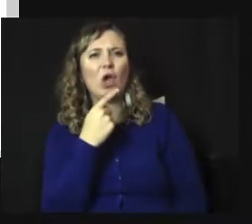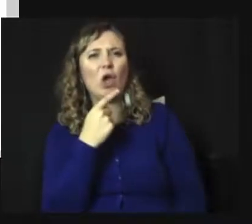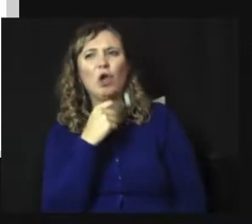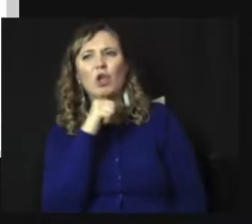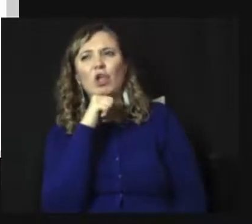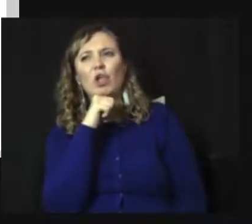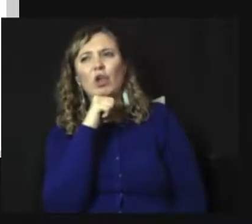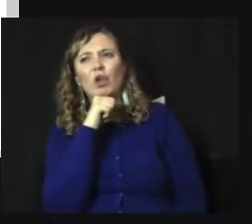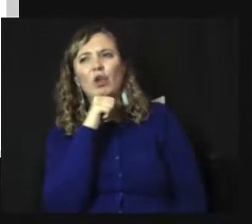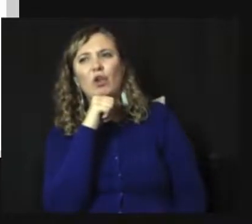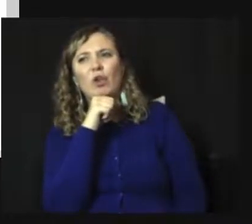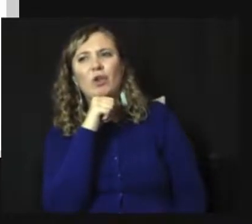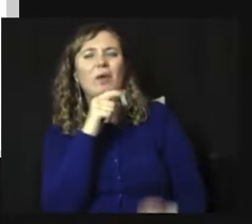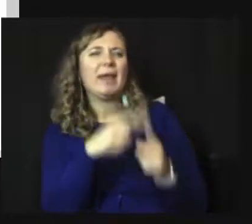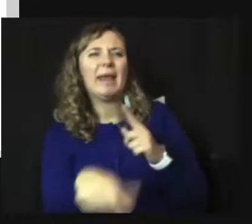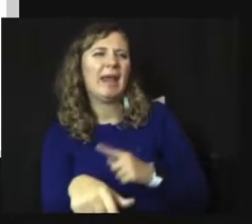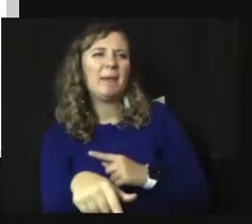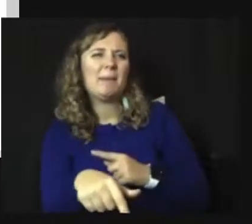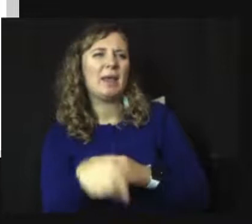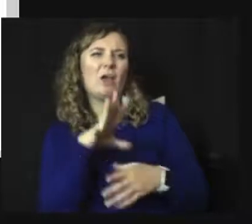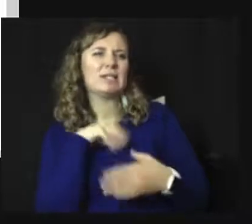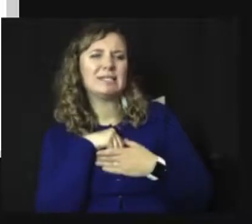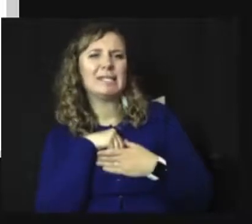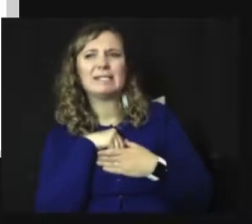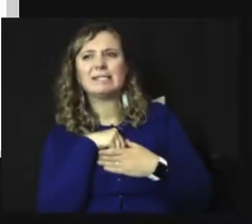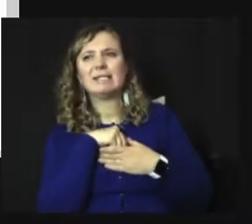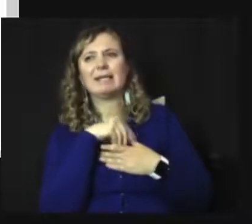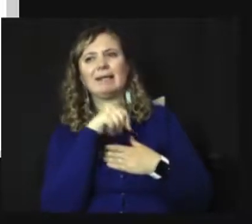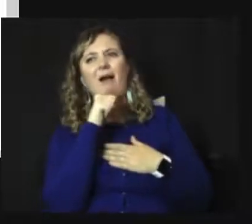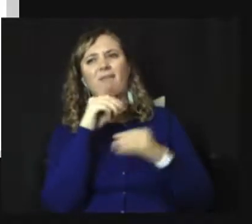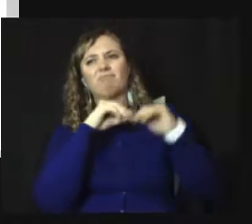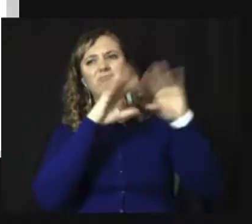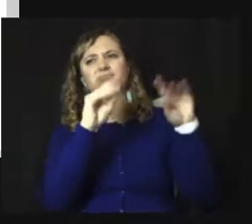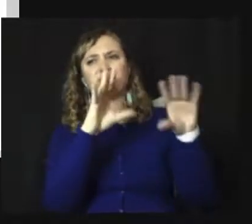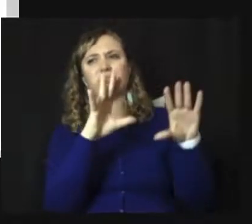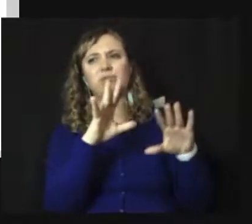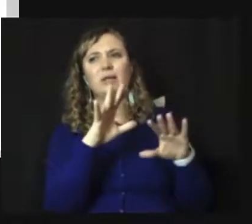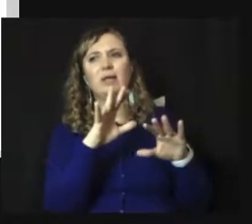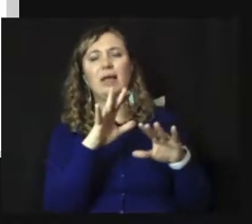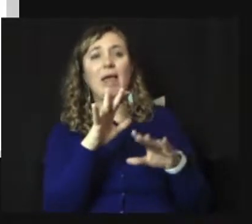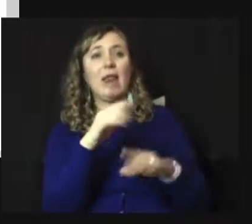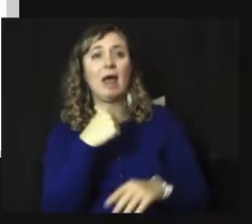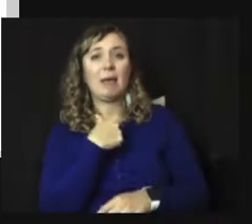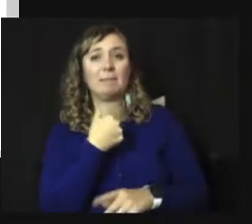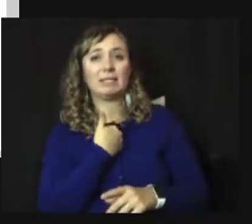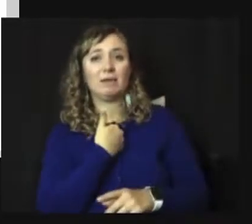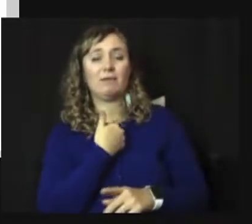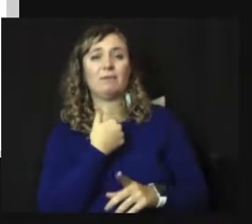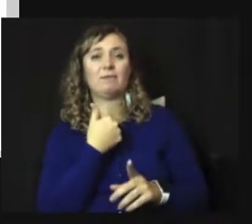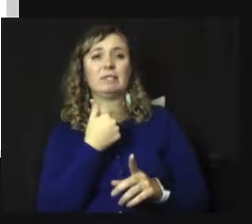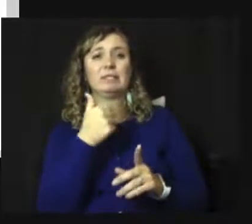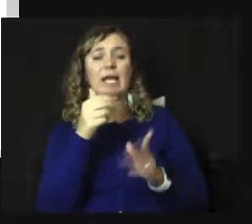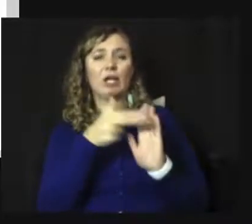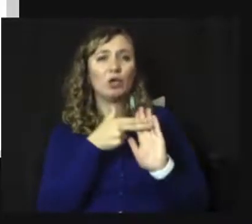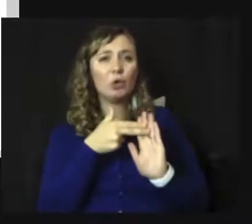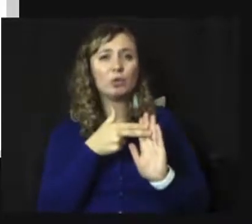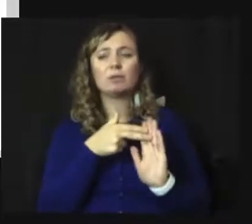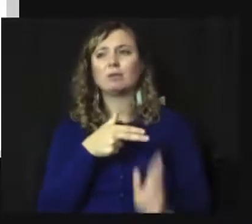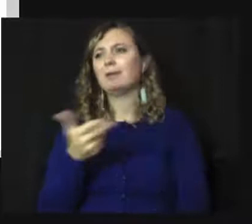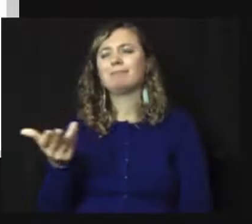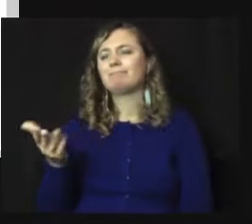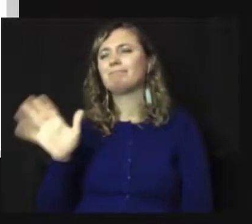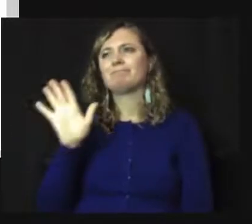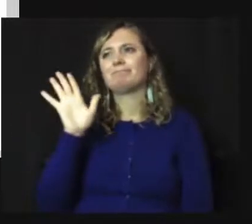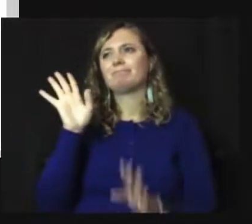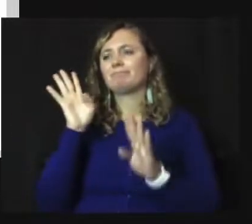can definitely like practice some cool burns for people who don't get it, but also like, how would they know? Either they're